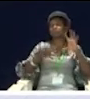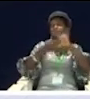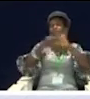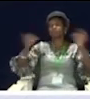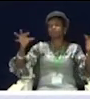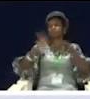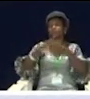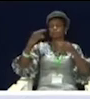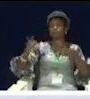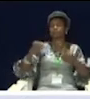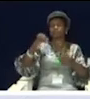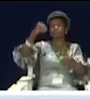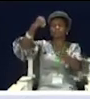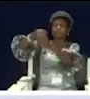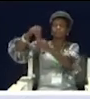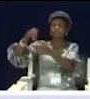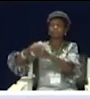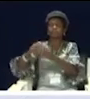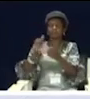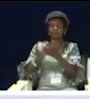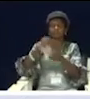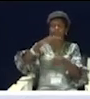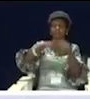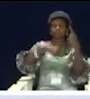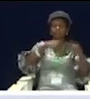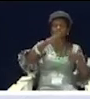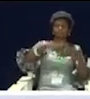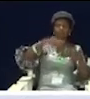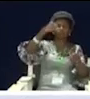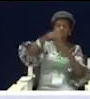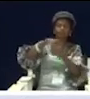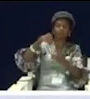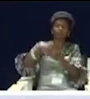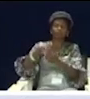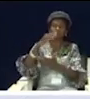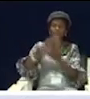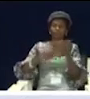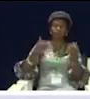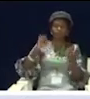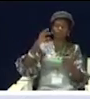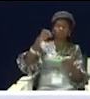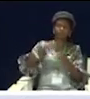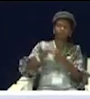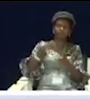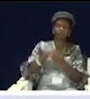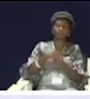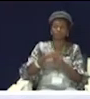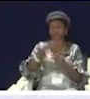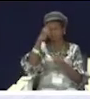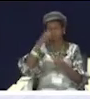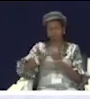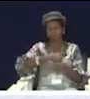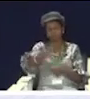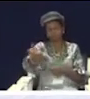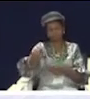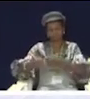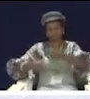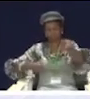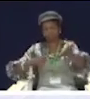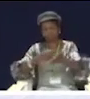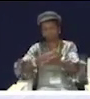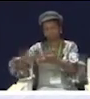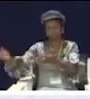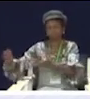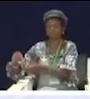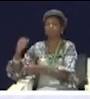sower. He said the sower went to sow some of the seed, because he was just scattering the seed.